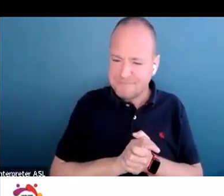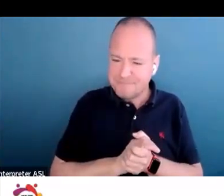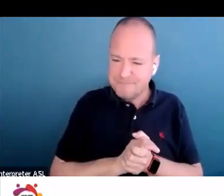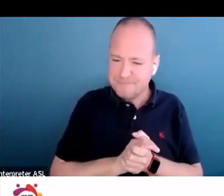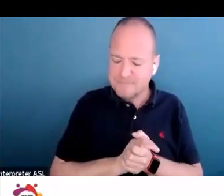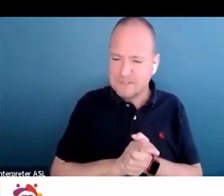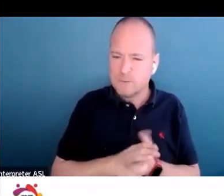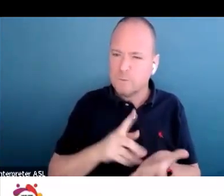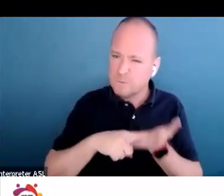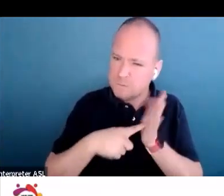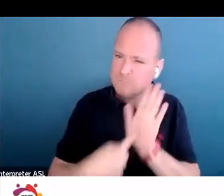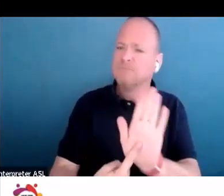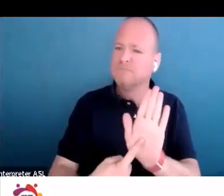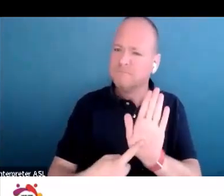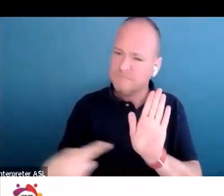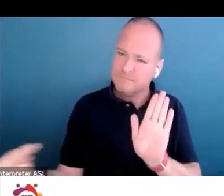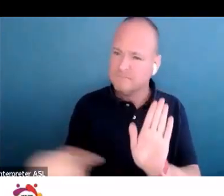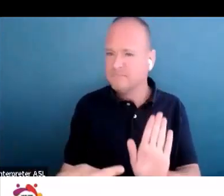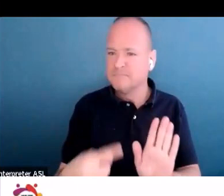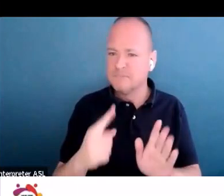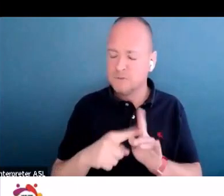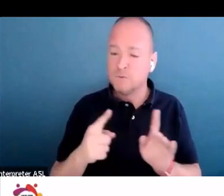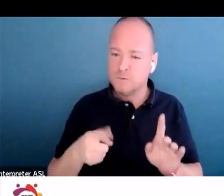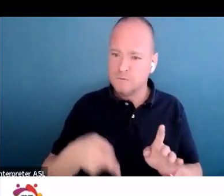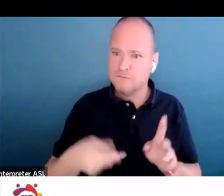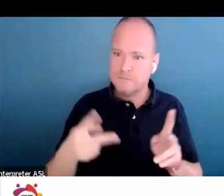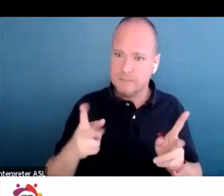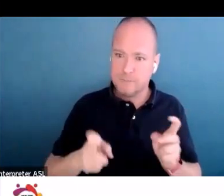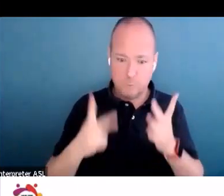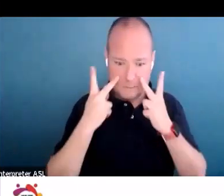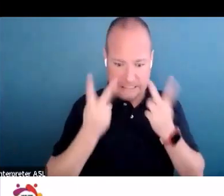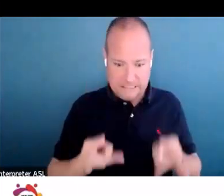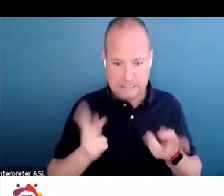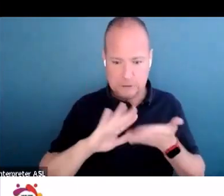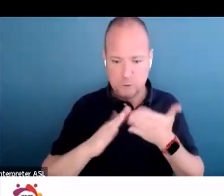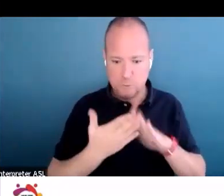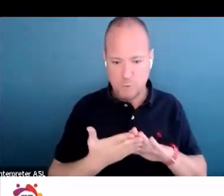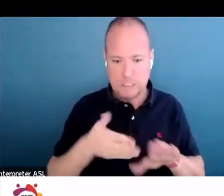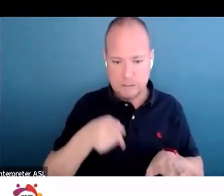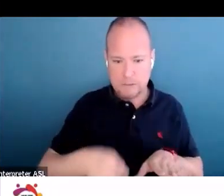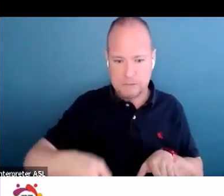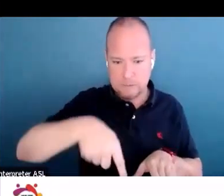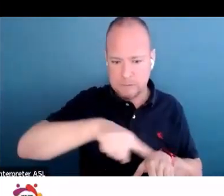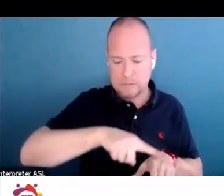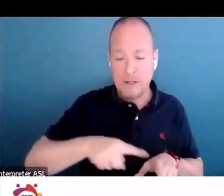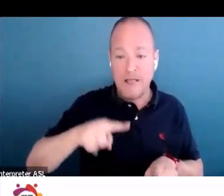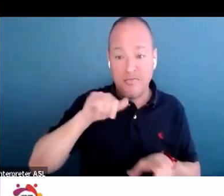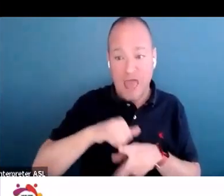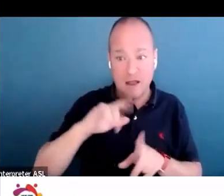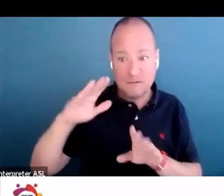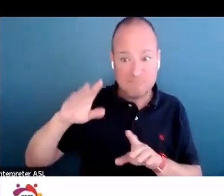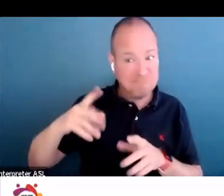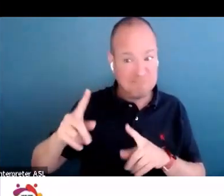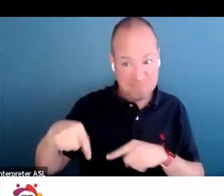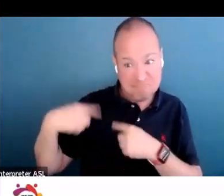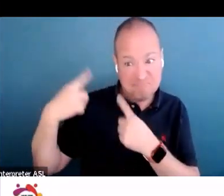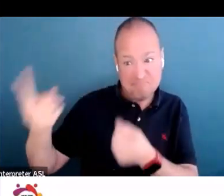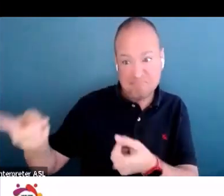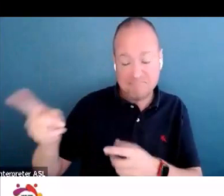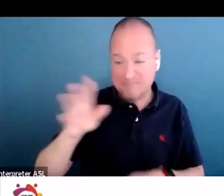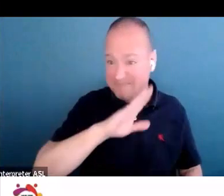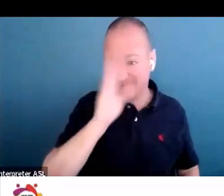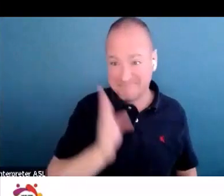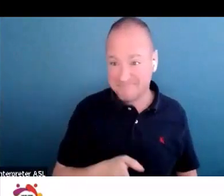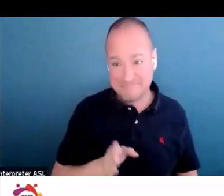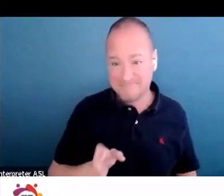presence to the AAC community that perhaps has not been there before in the same way.